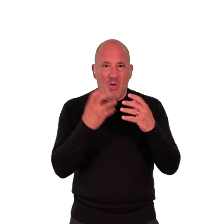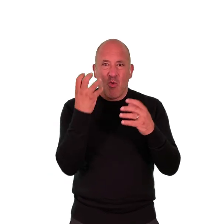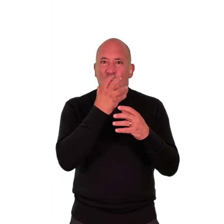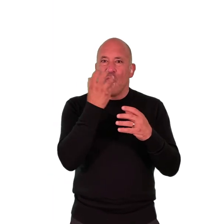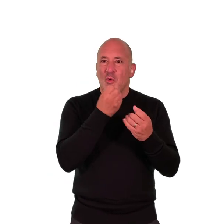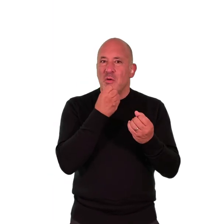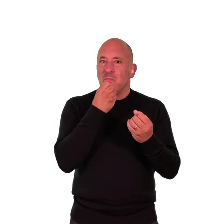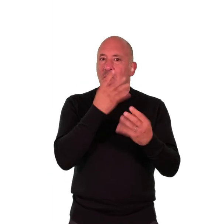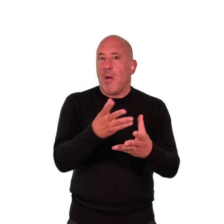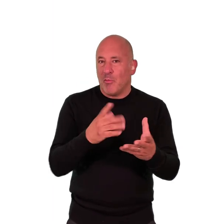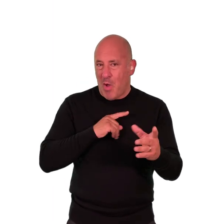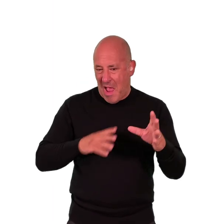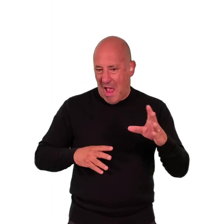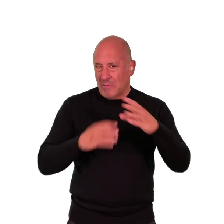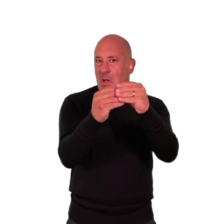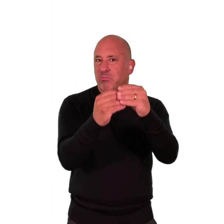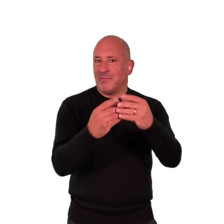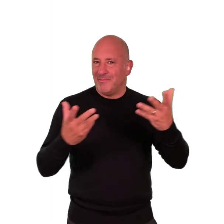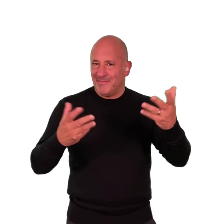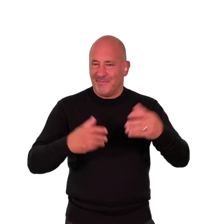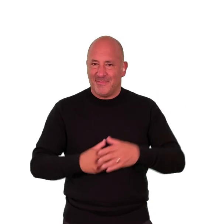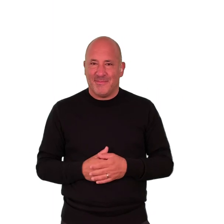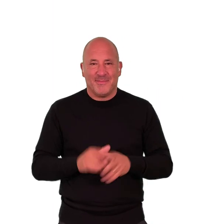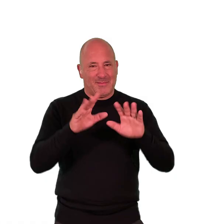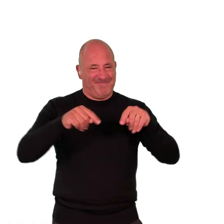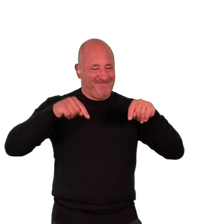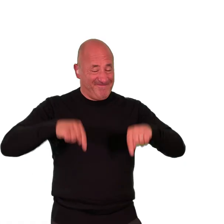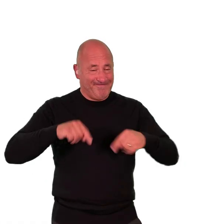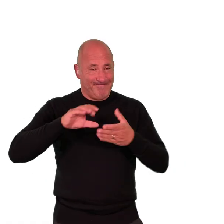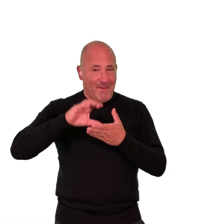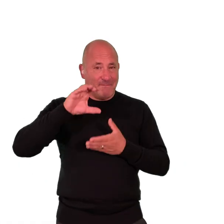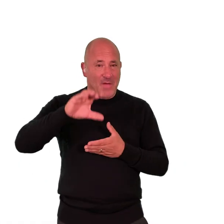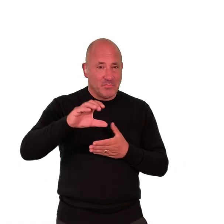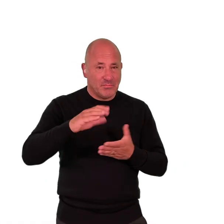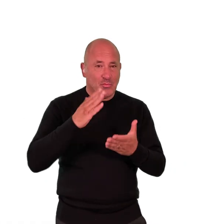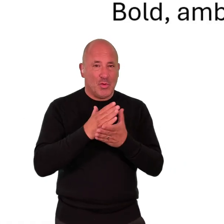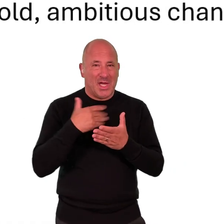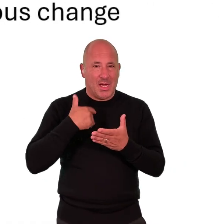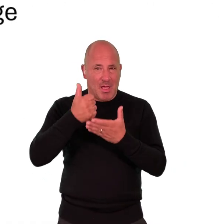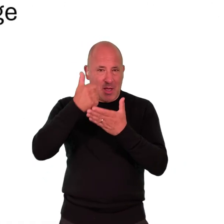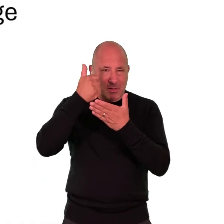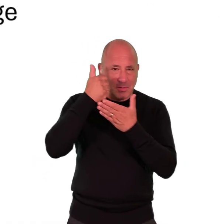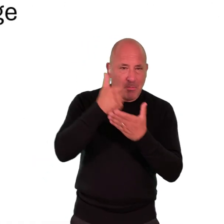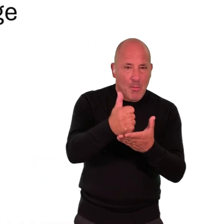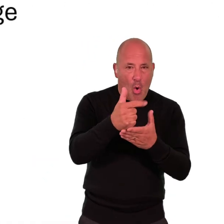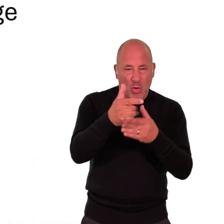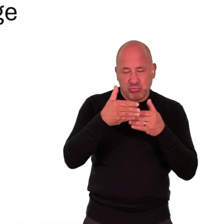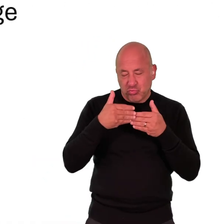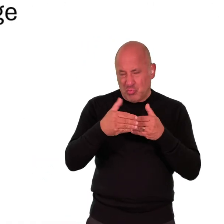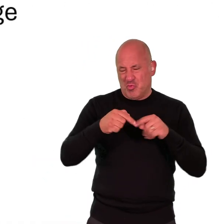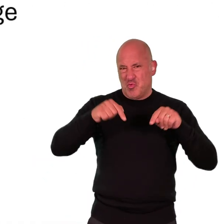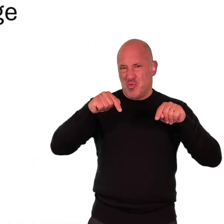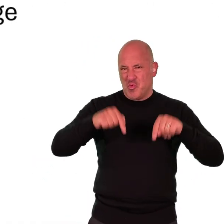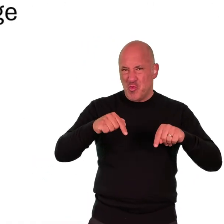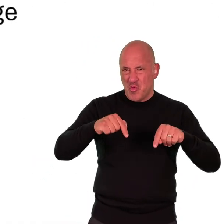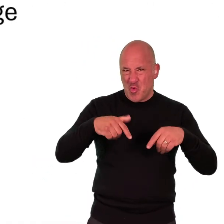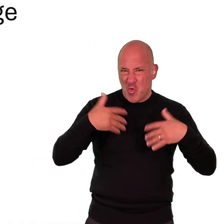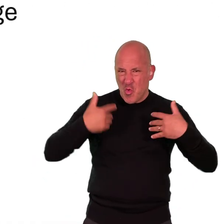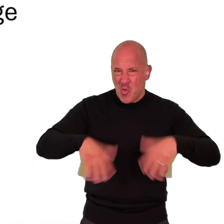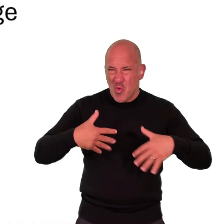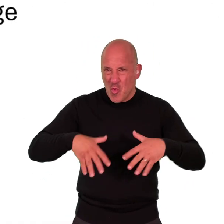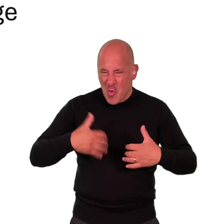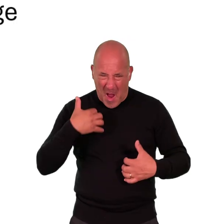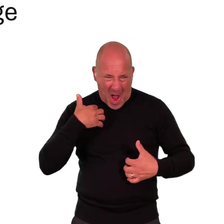up. But the purpose of this fund is to support really bold, ambitious change at a